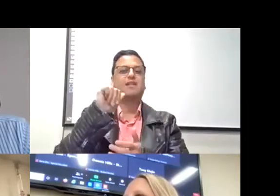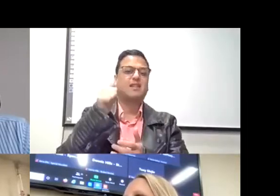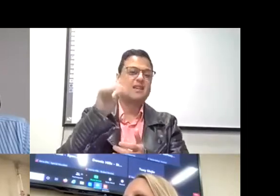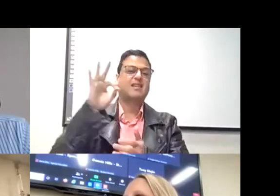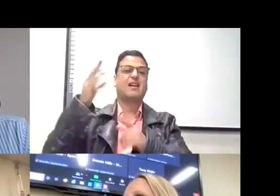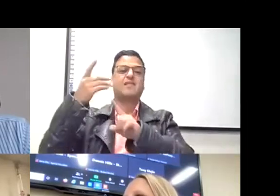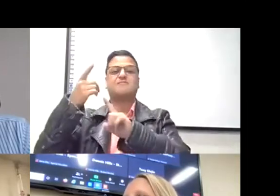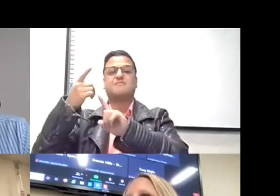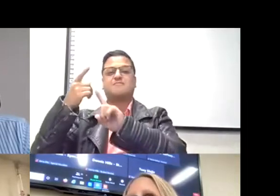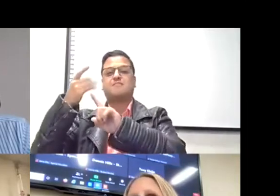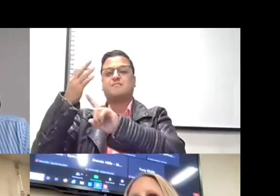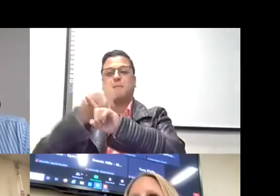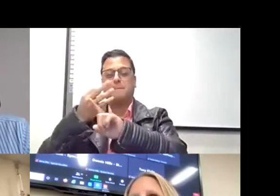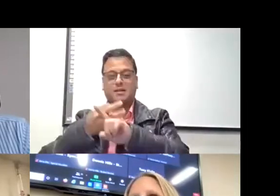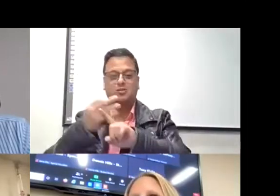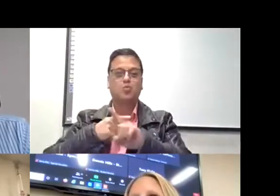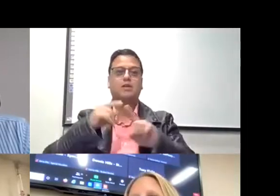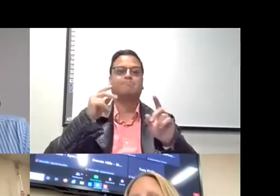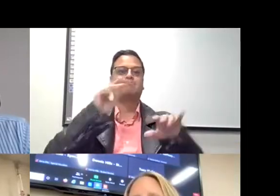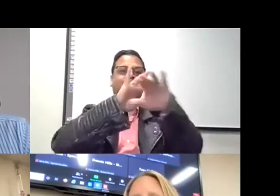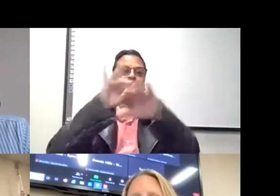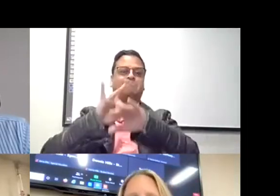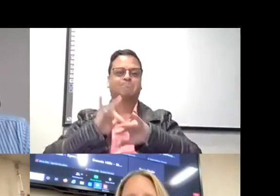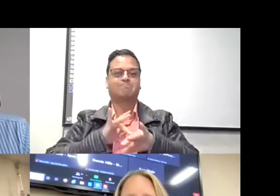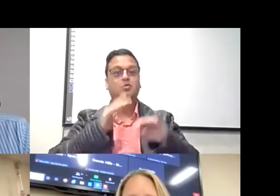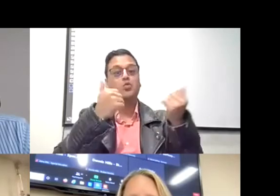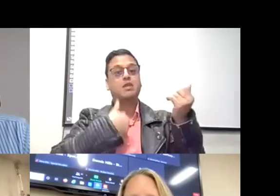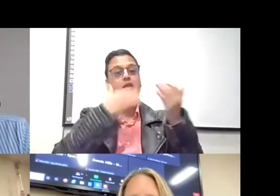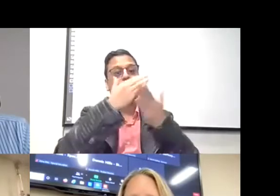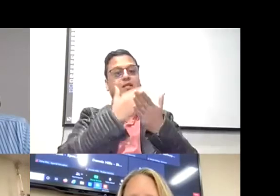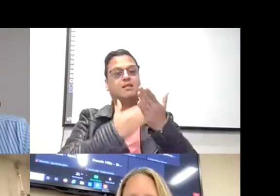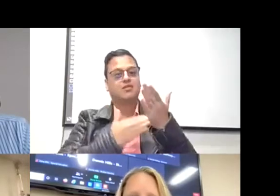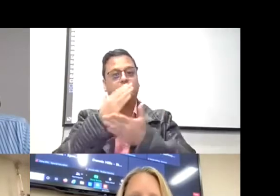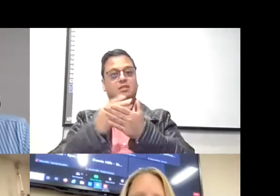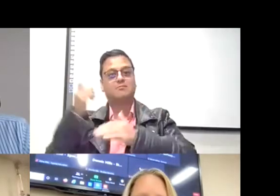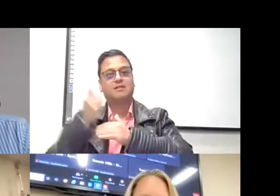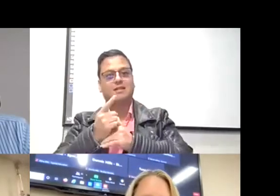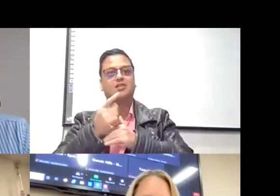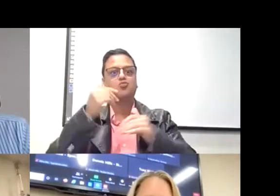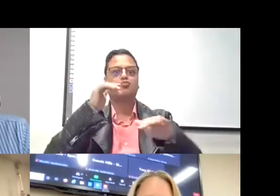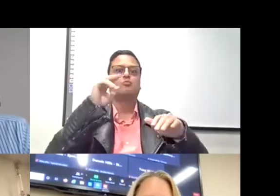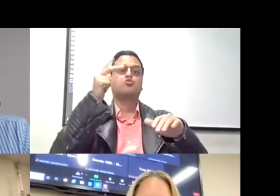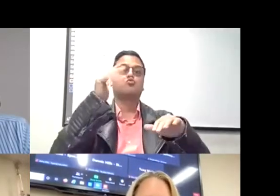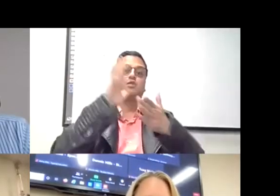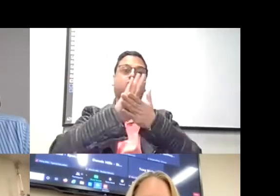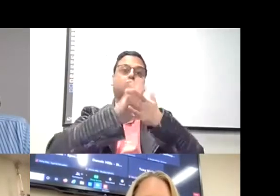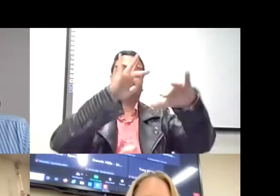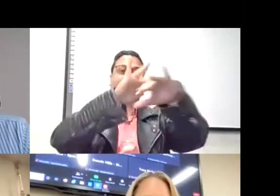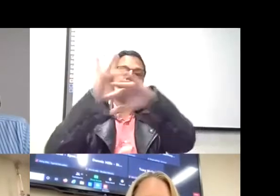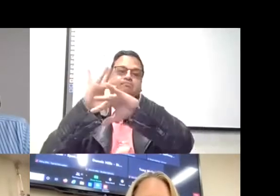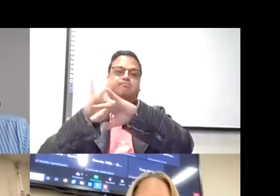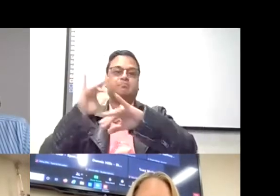we come and do the visits. Obviously, we have a list here where there are some days we're visiting 3 schools, which is a lot.